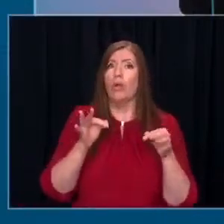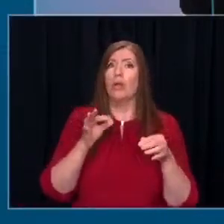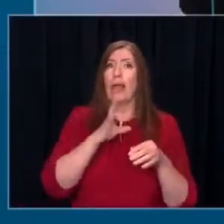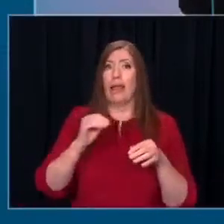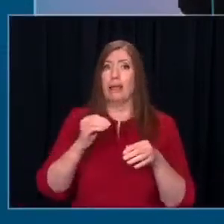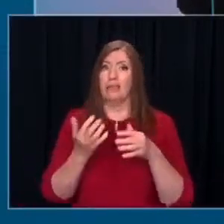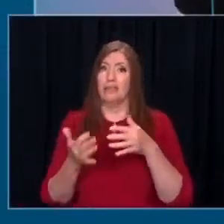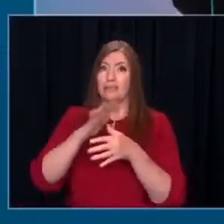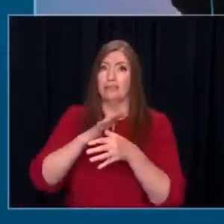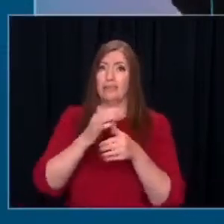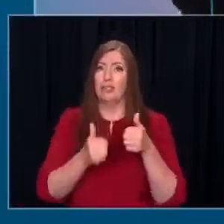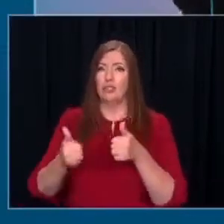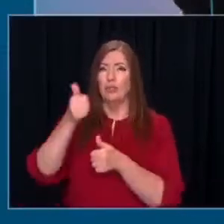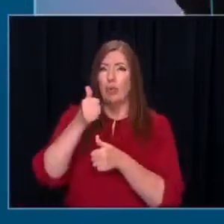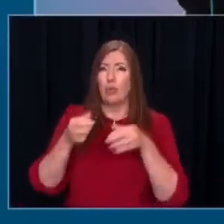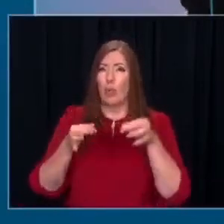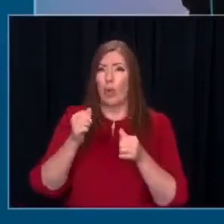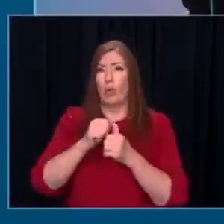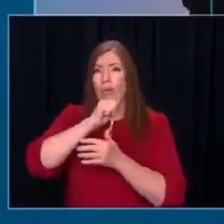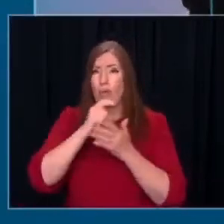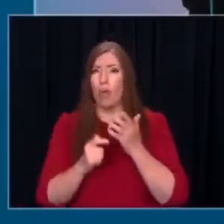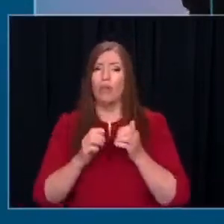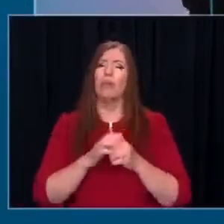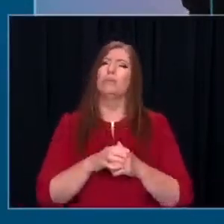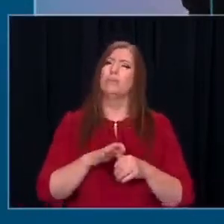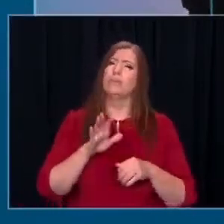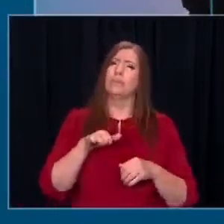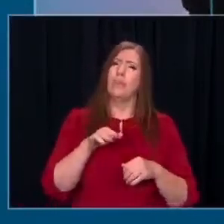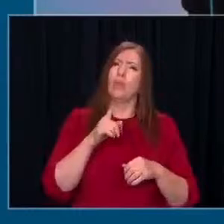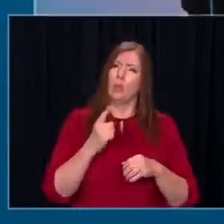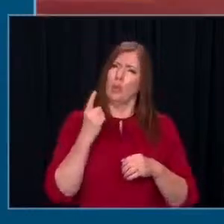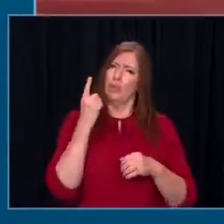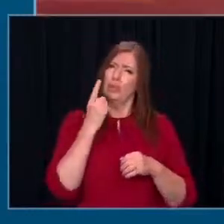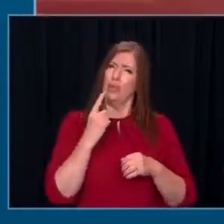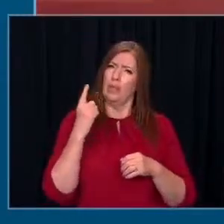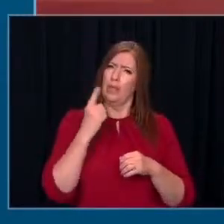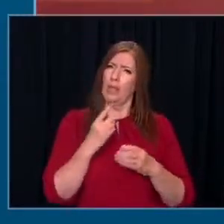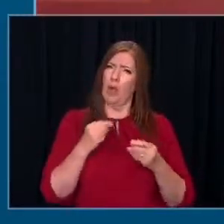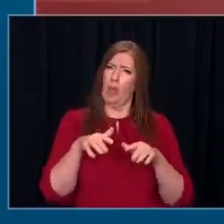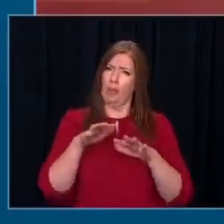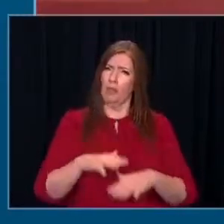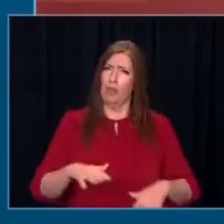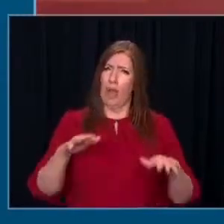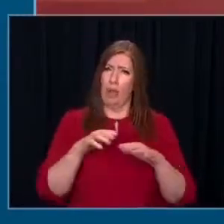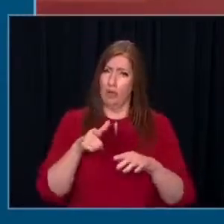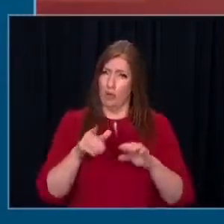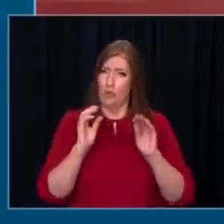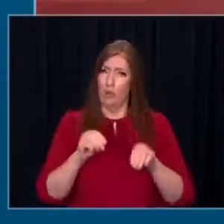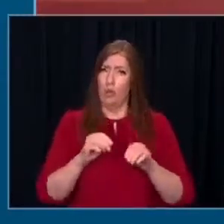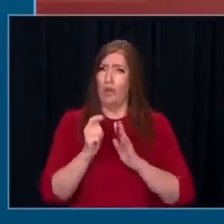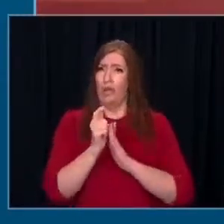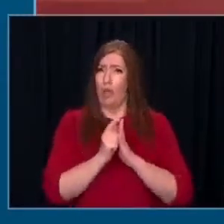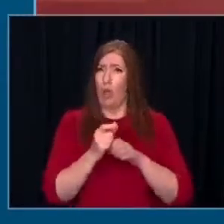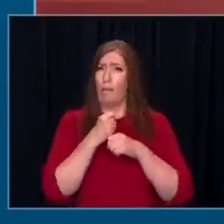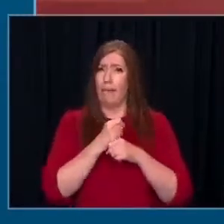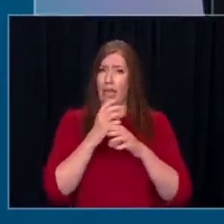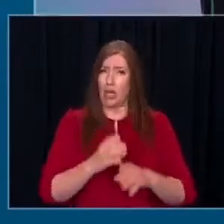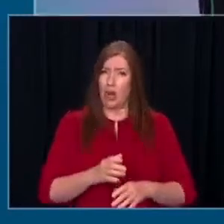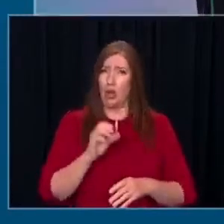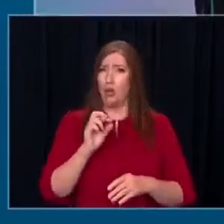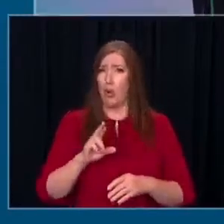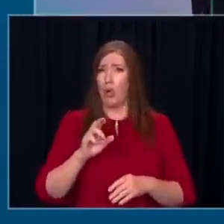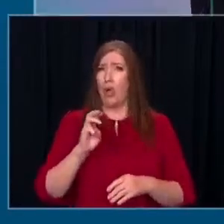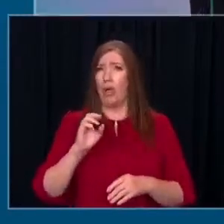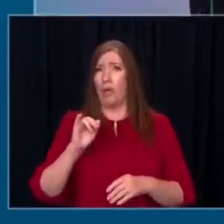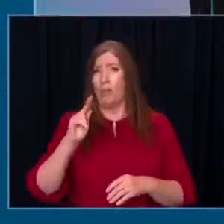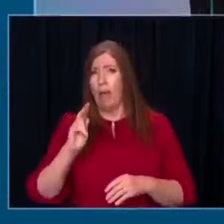these. Do you think, being on the ground, was Vice President Mike Pence or other lawmakers in danger? Had people gotten to them? No,